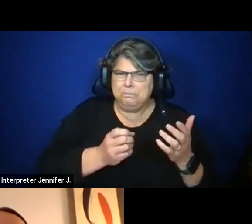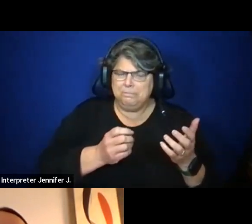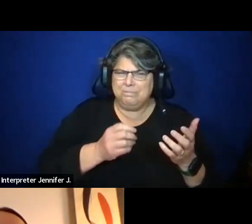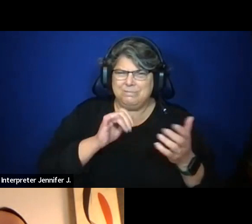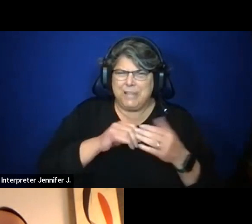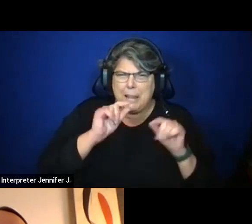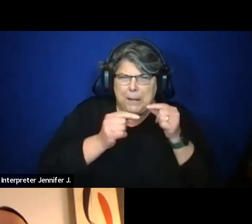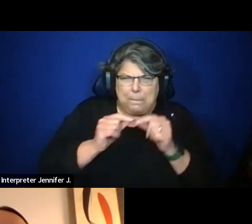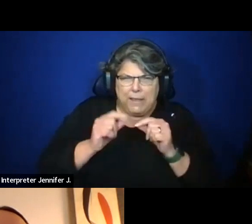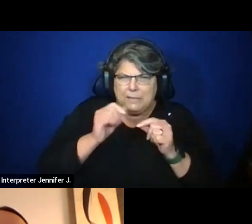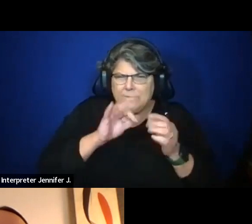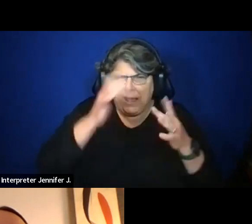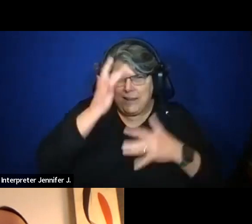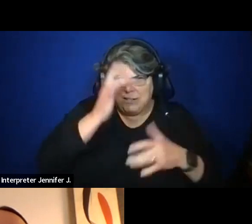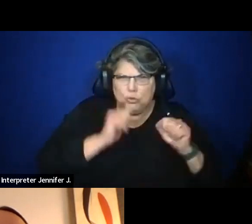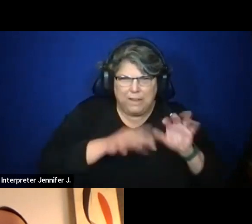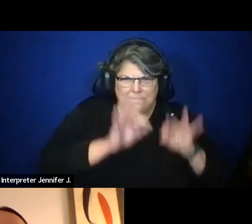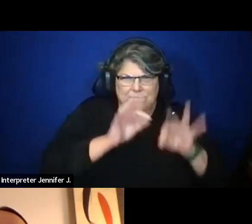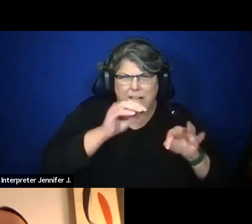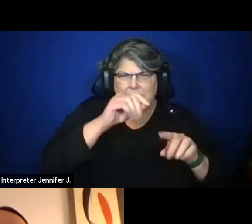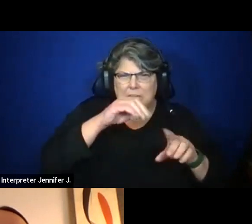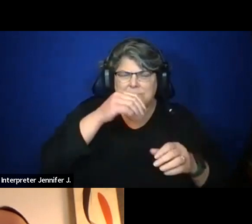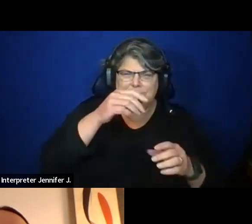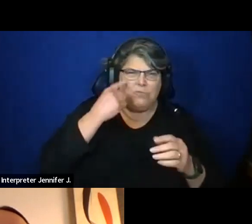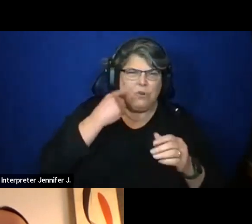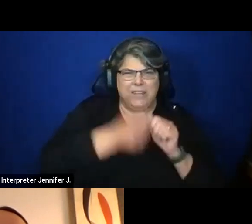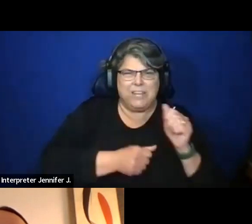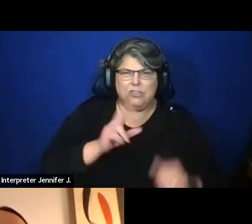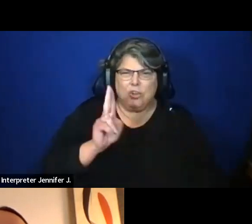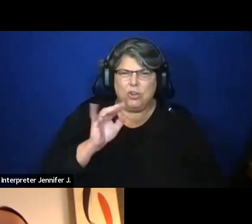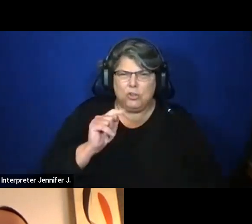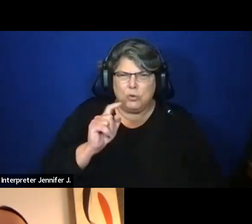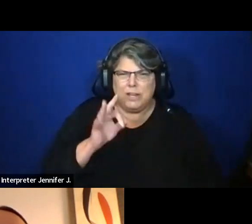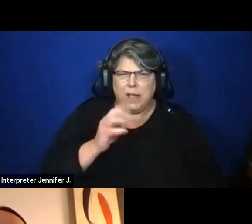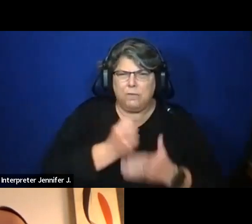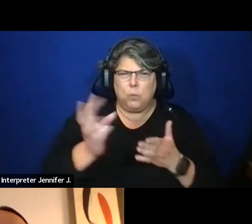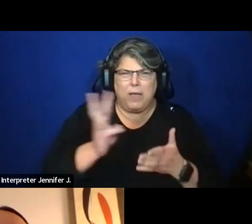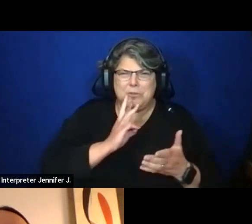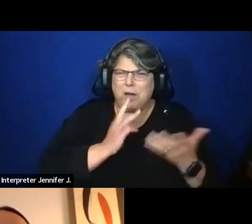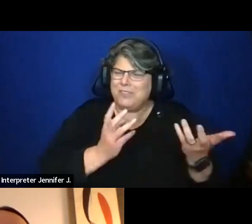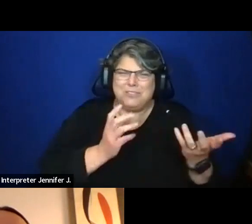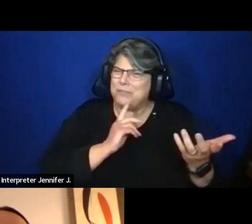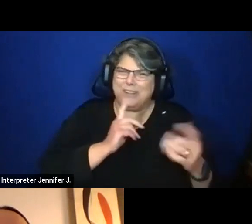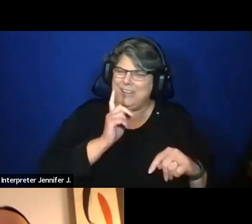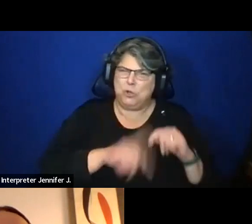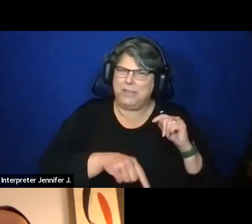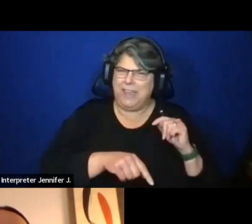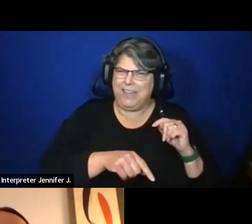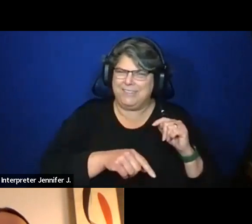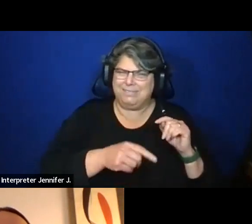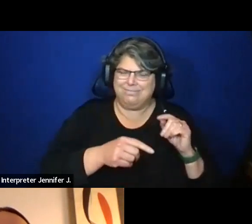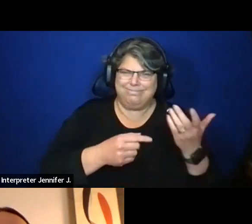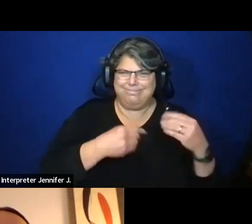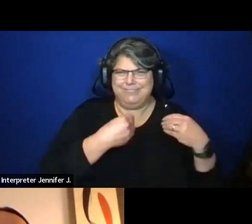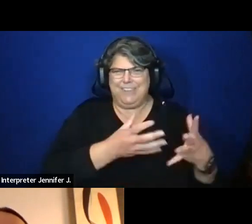that's detected per unit of wastewater. So it's a little bit difficult to describe in numbers. It is on the